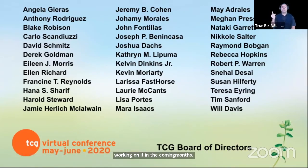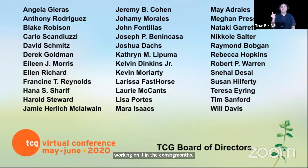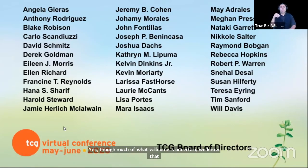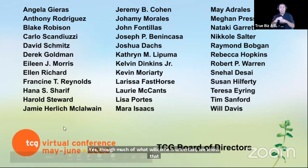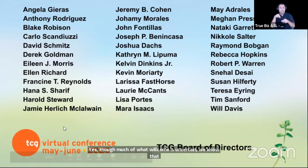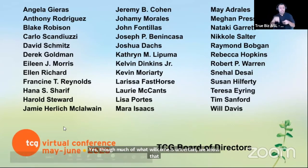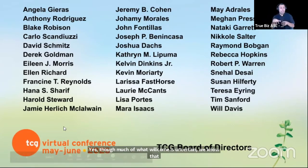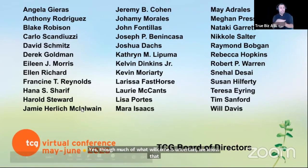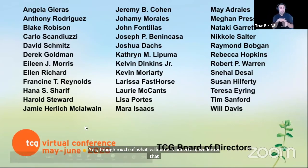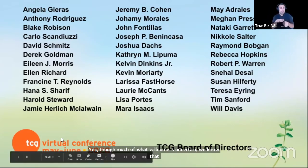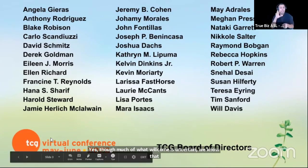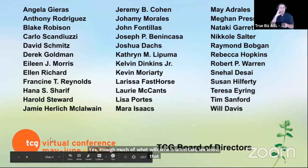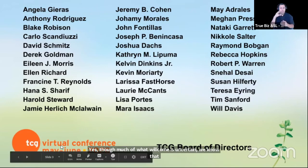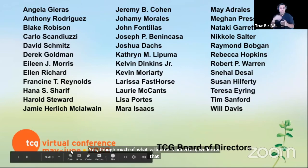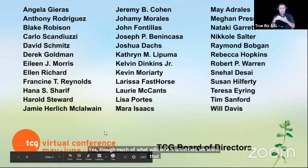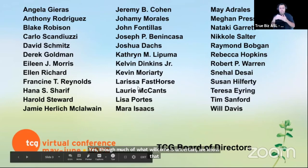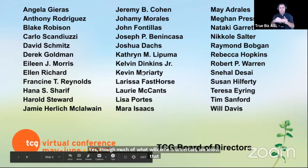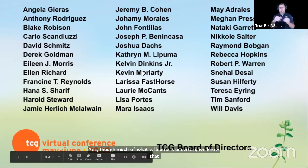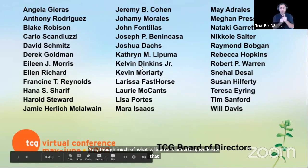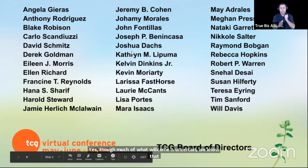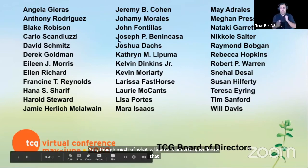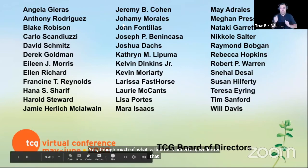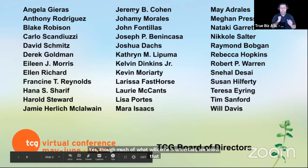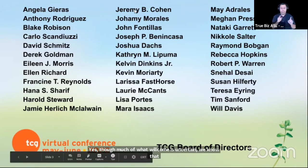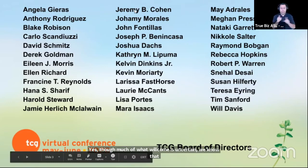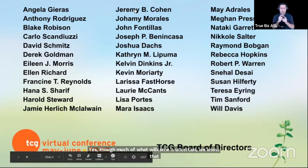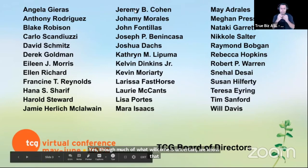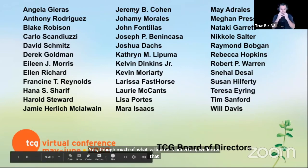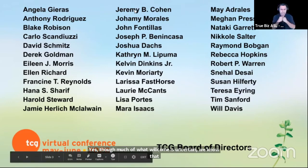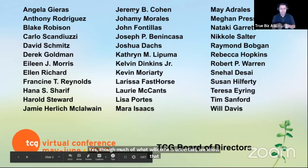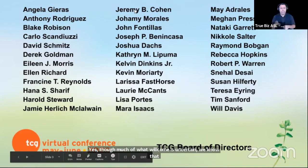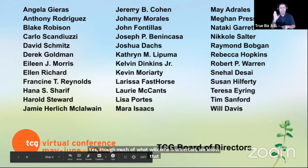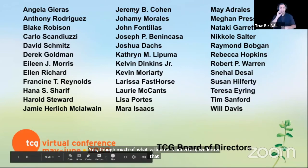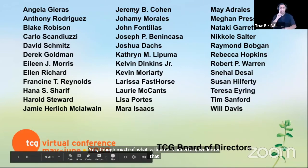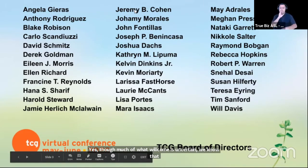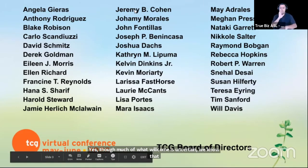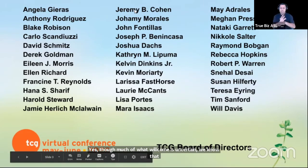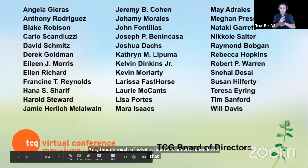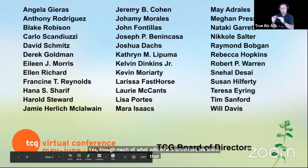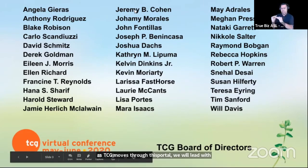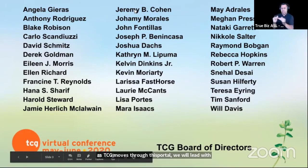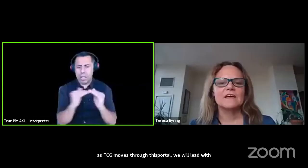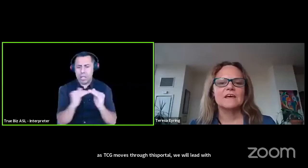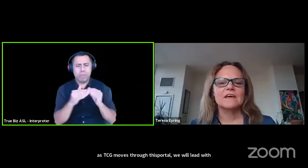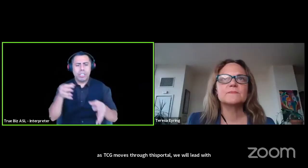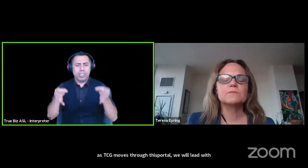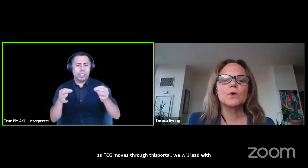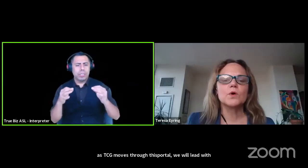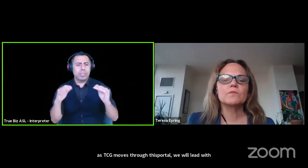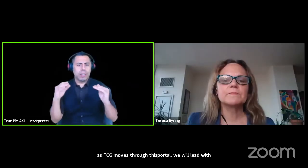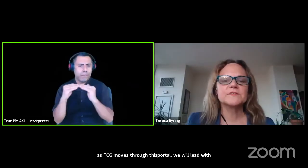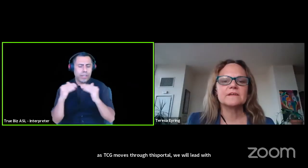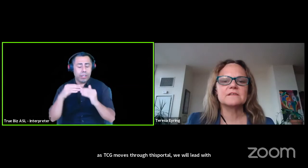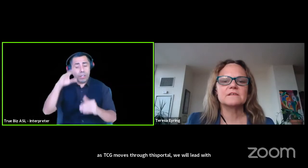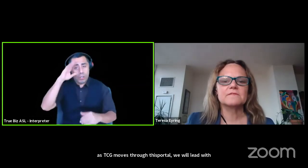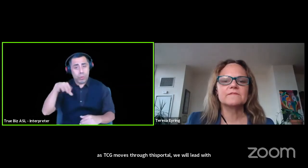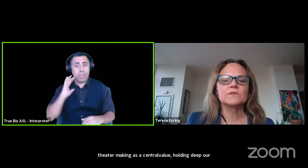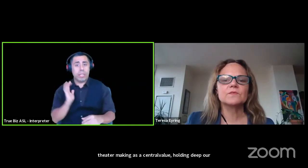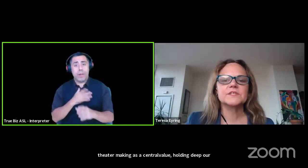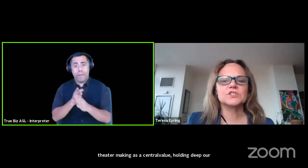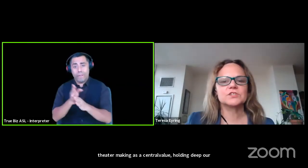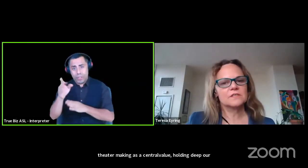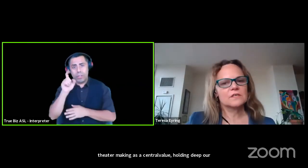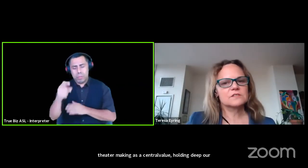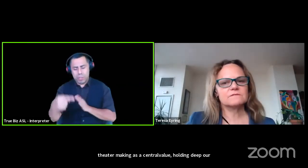will deepen our commitment to collective action and to equity, justice, and fairness, knowing that our theater field must be more representative of